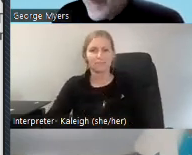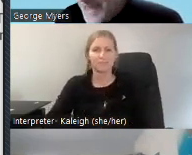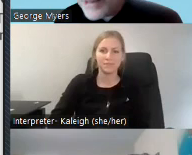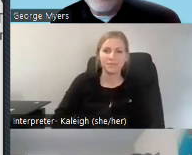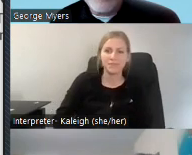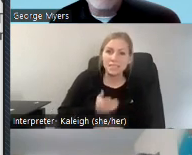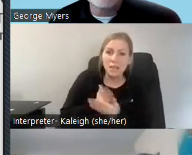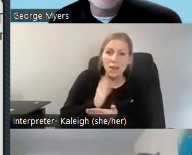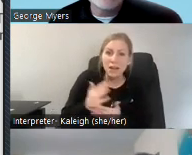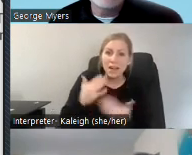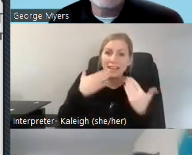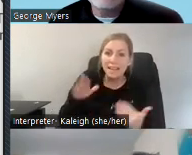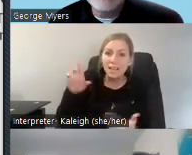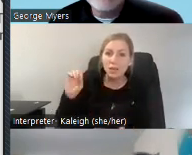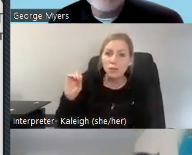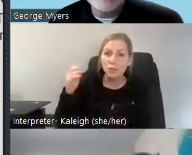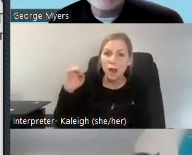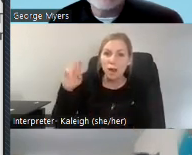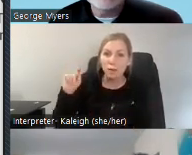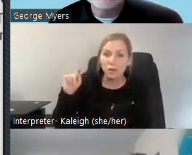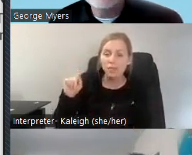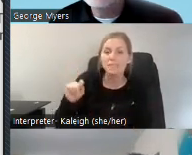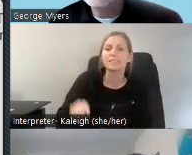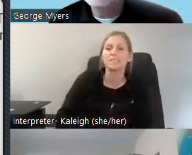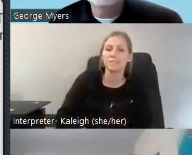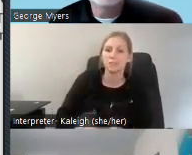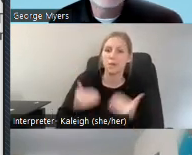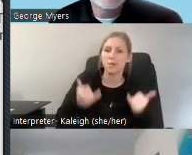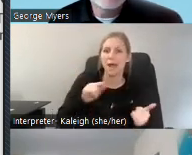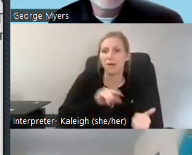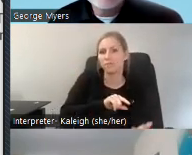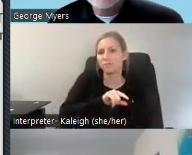All right. Thank you, Robert. Let's move Sure. on.